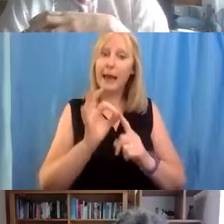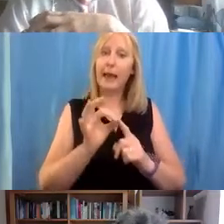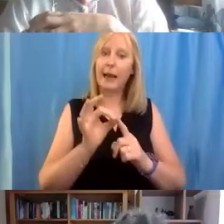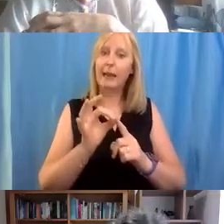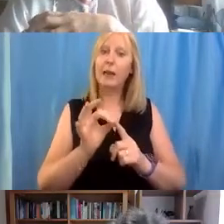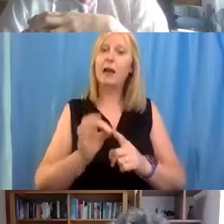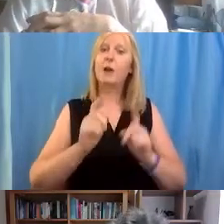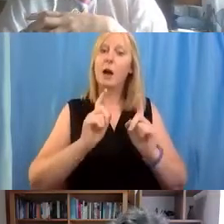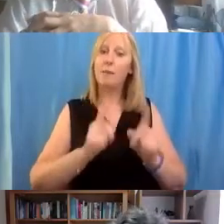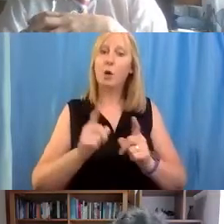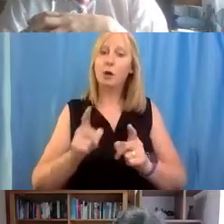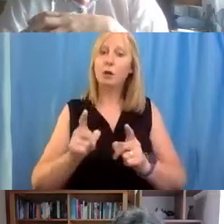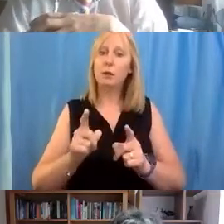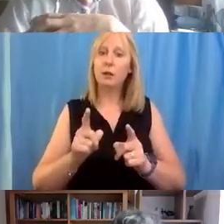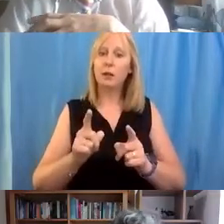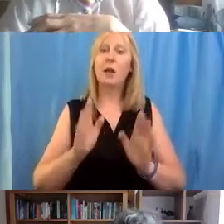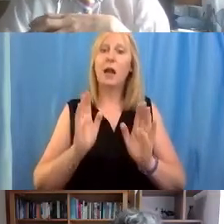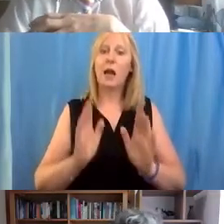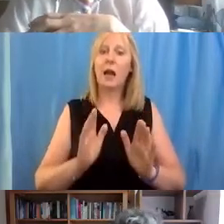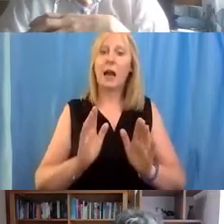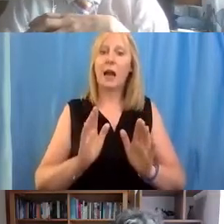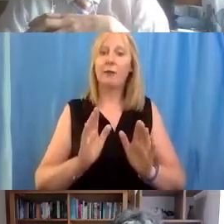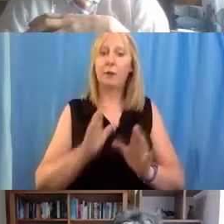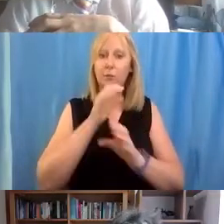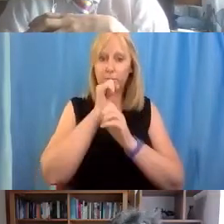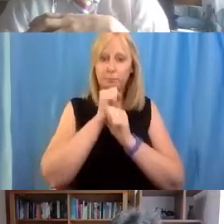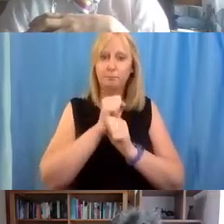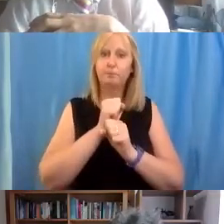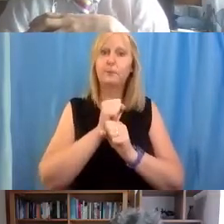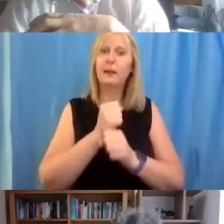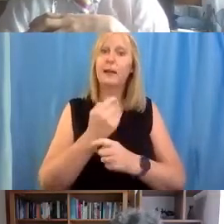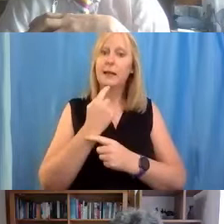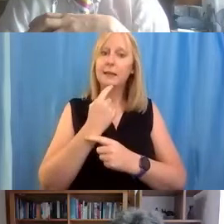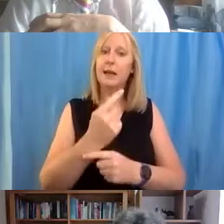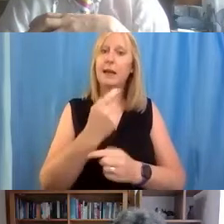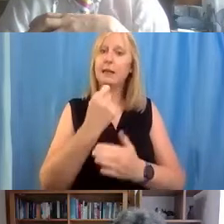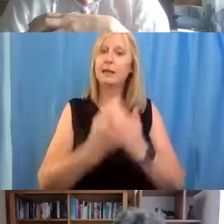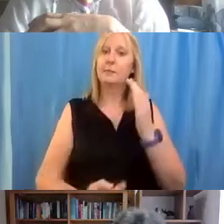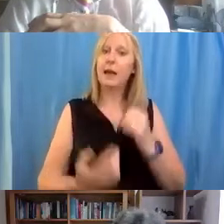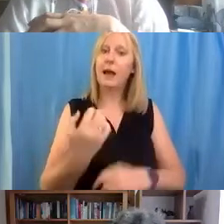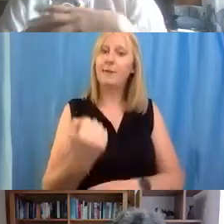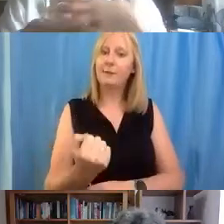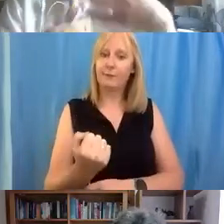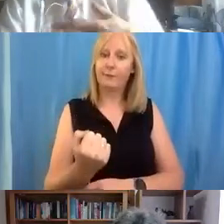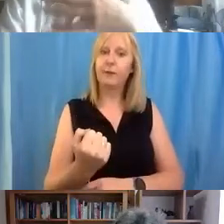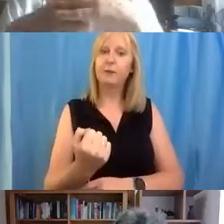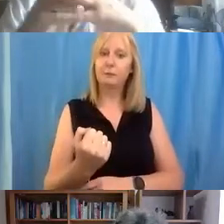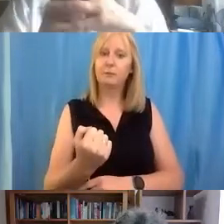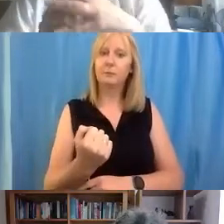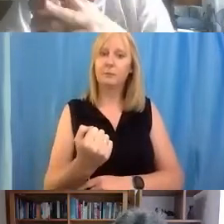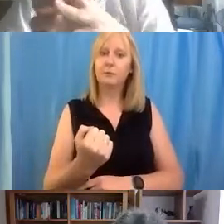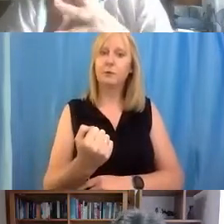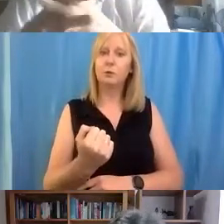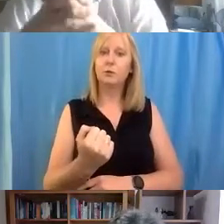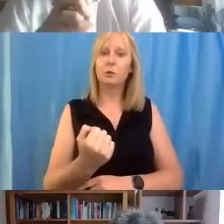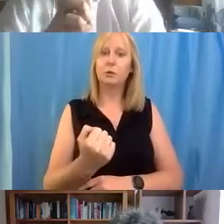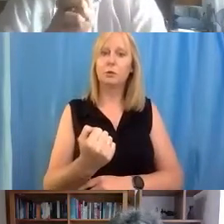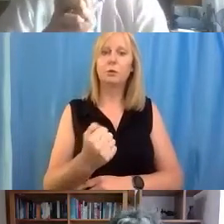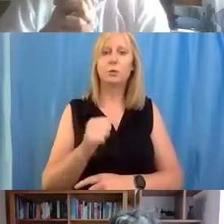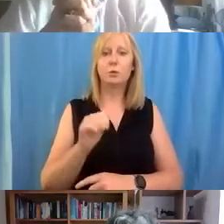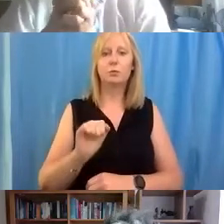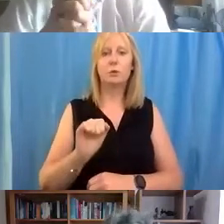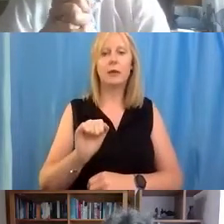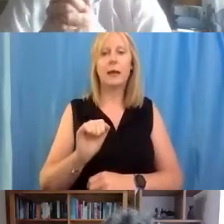choose but prefer not to say. So that is increasing as the age range of people